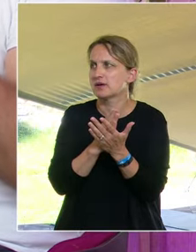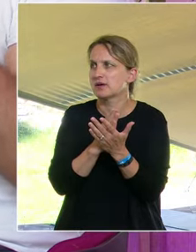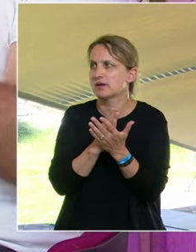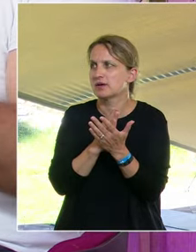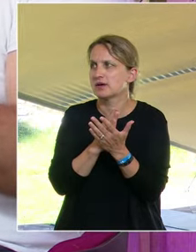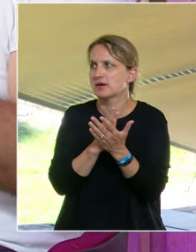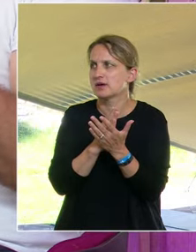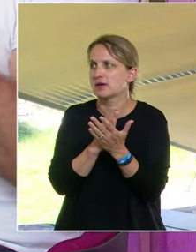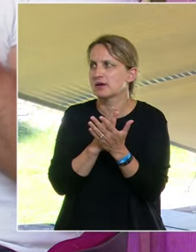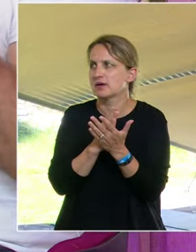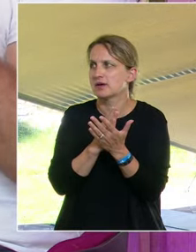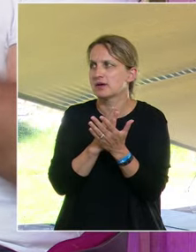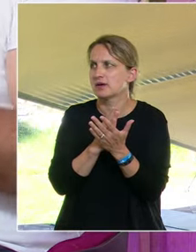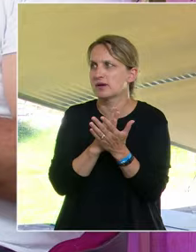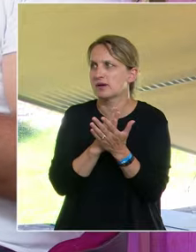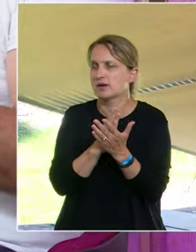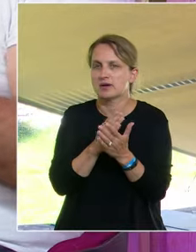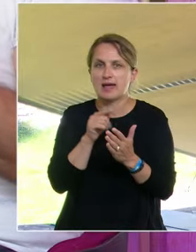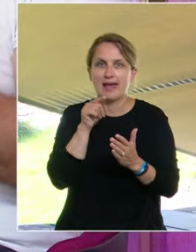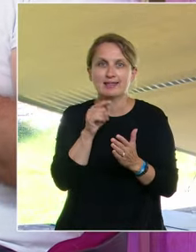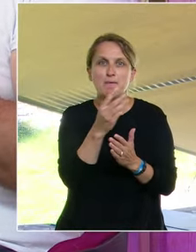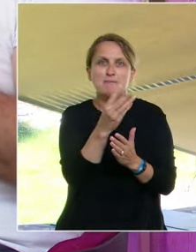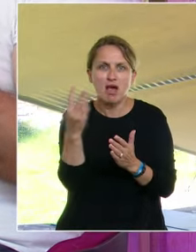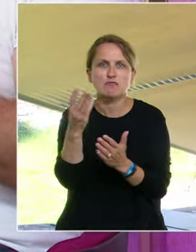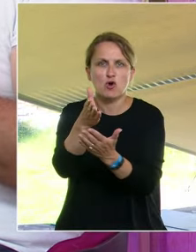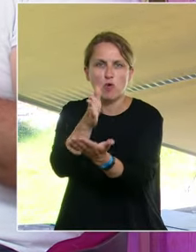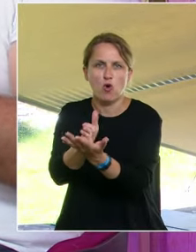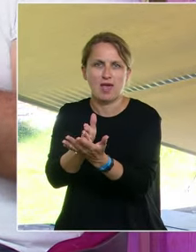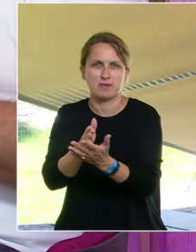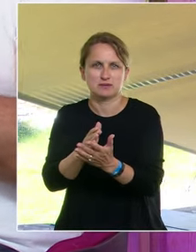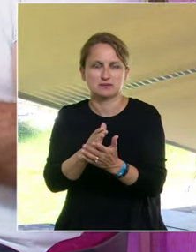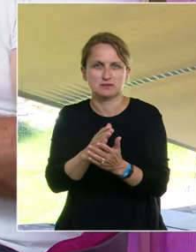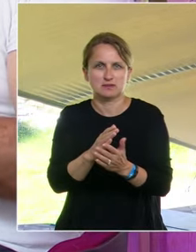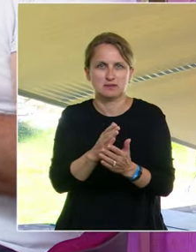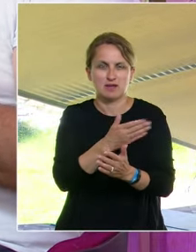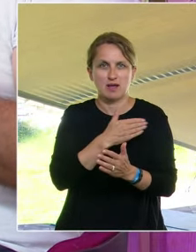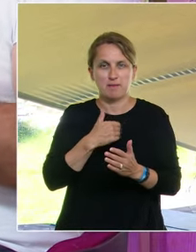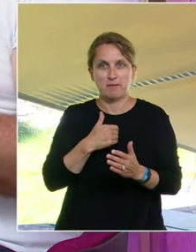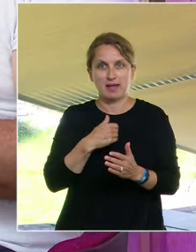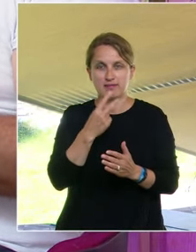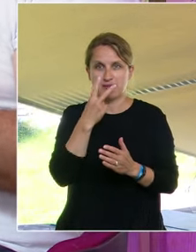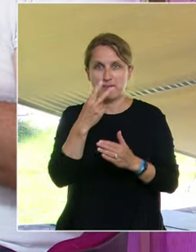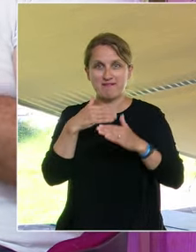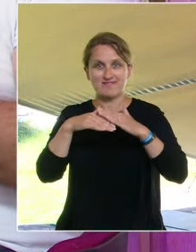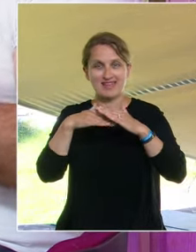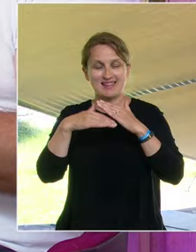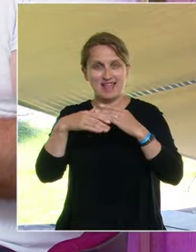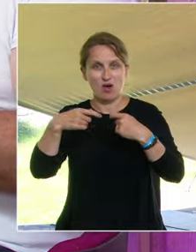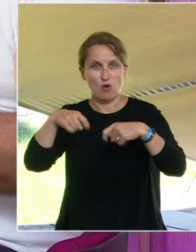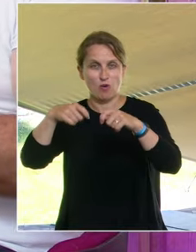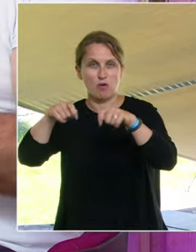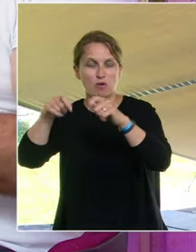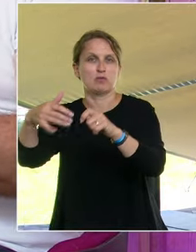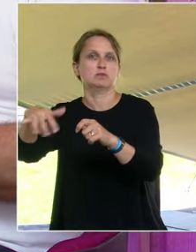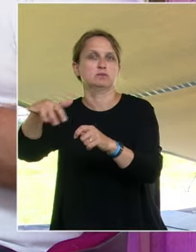provides finally the platform. So we used to be very big in selling video art. And traditionally, how video art